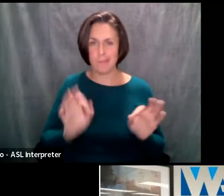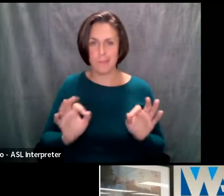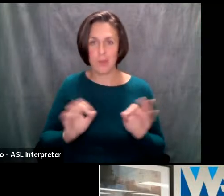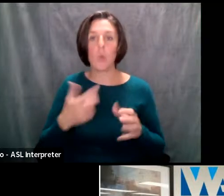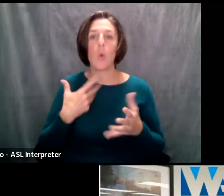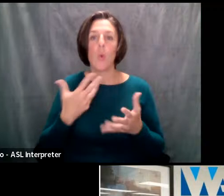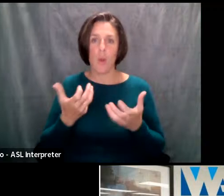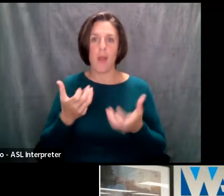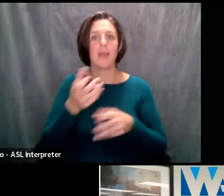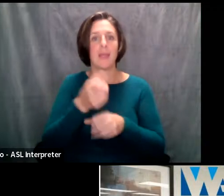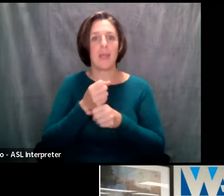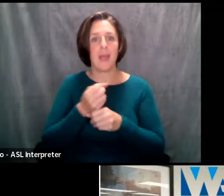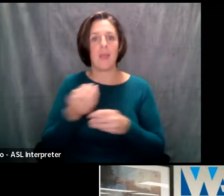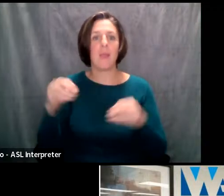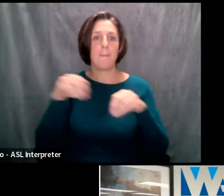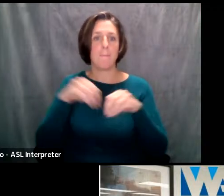buck.